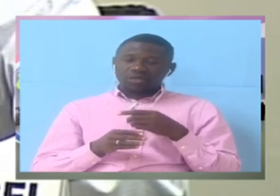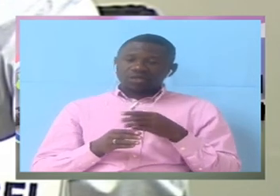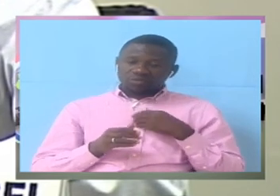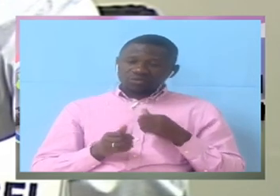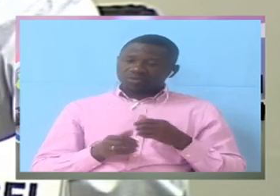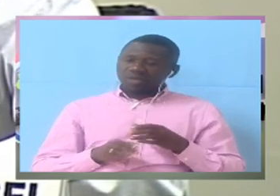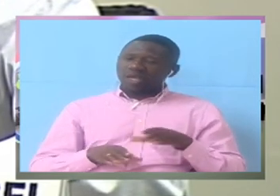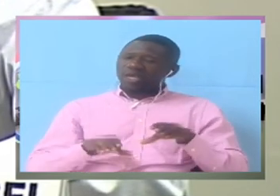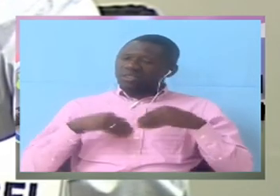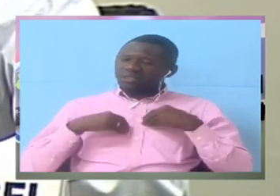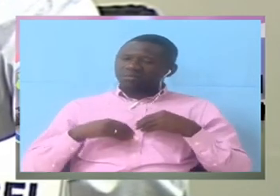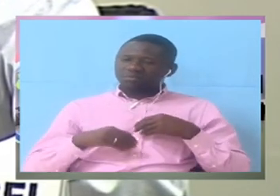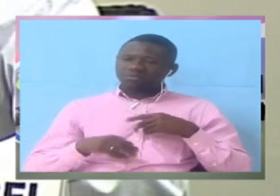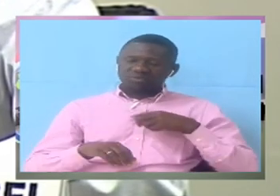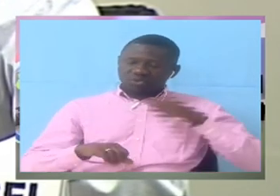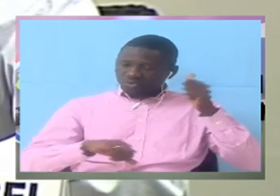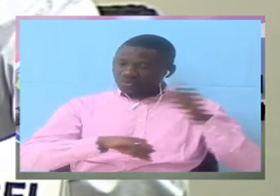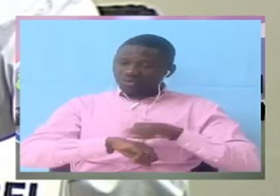torture?